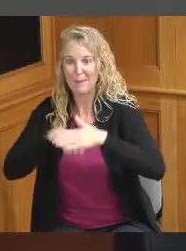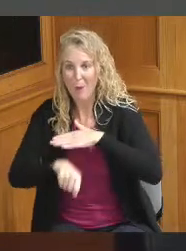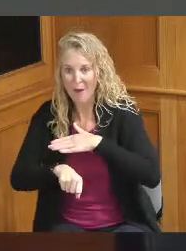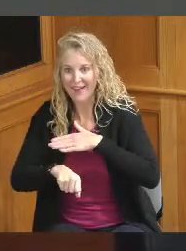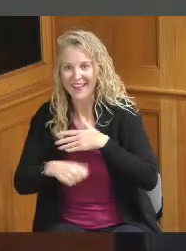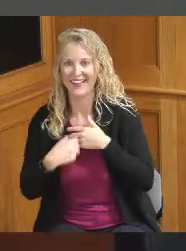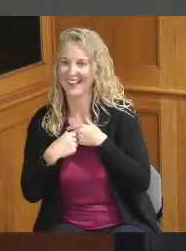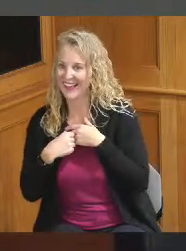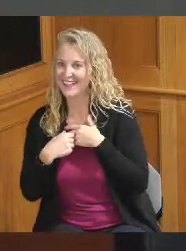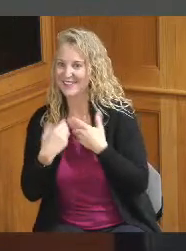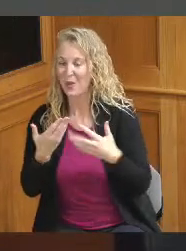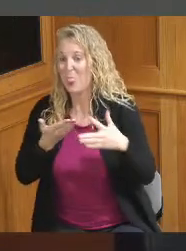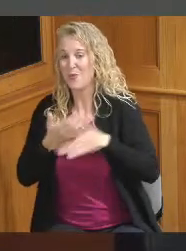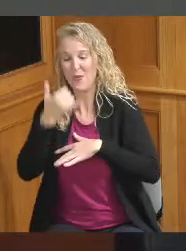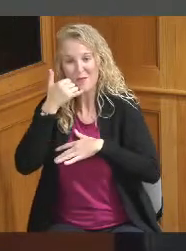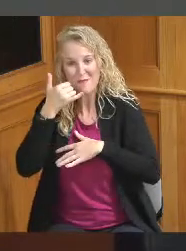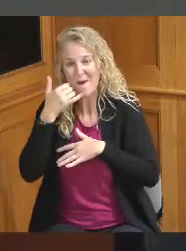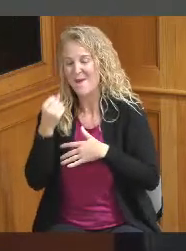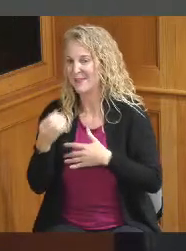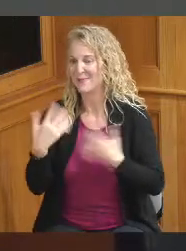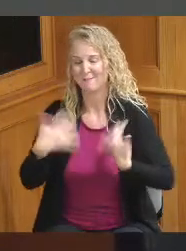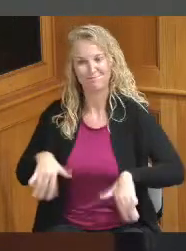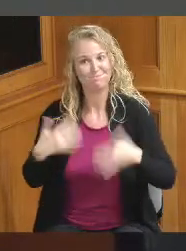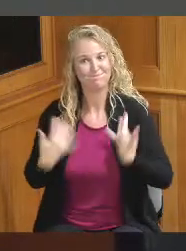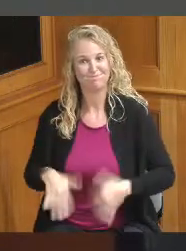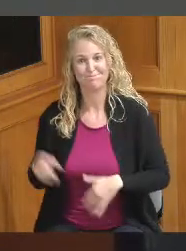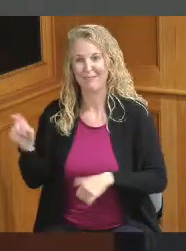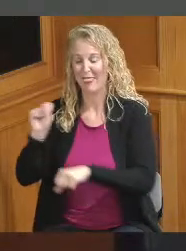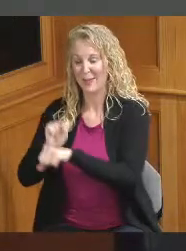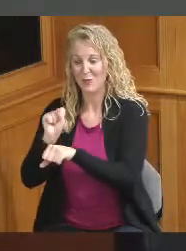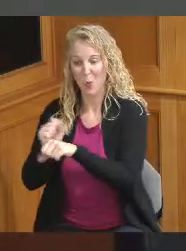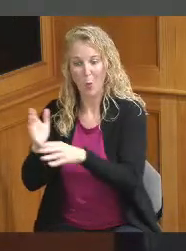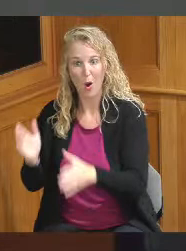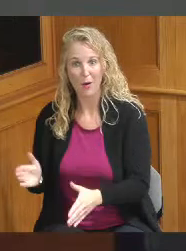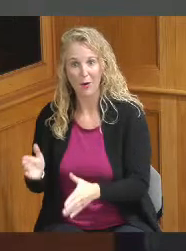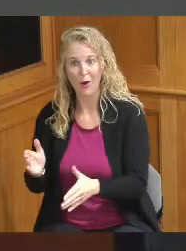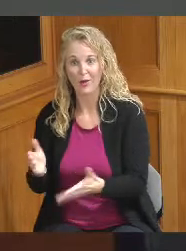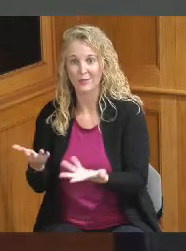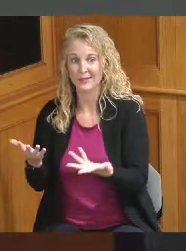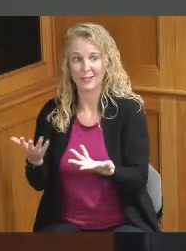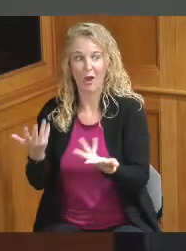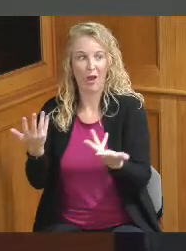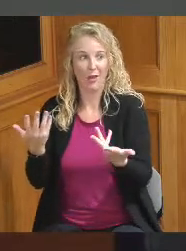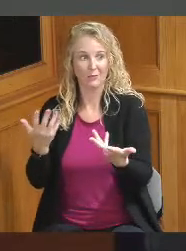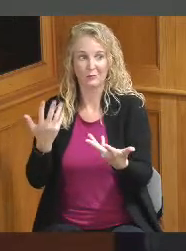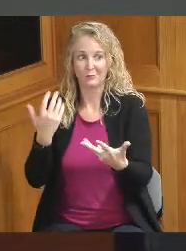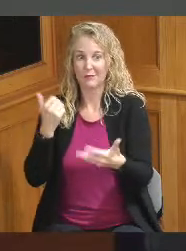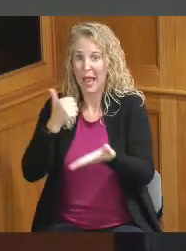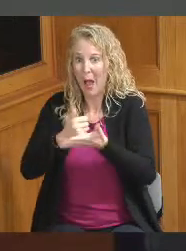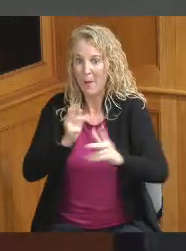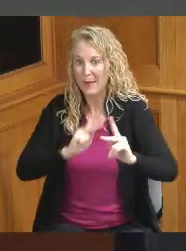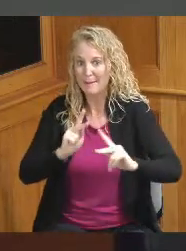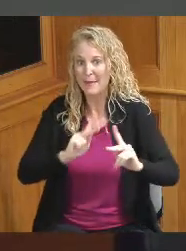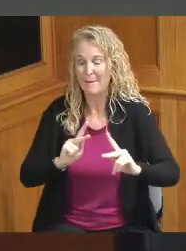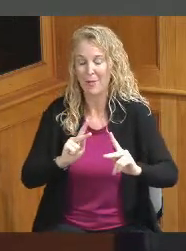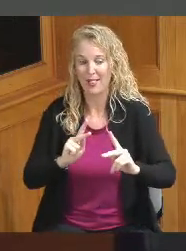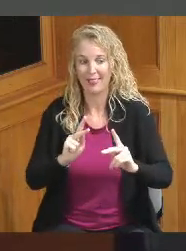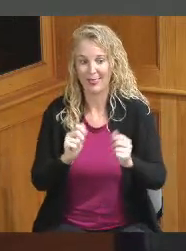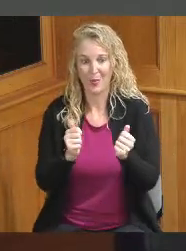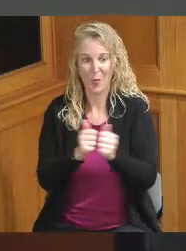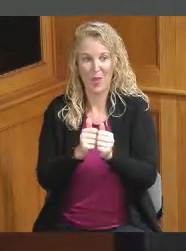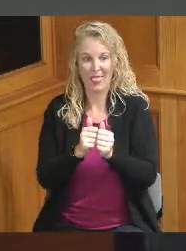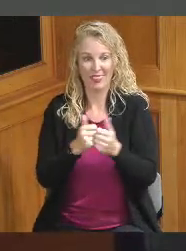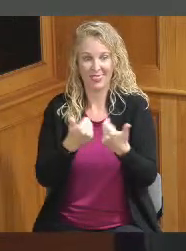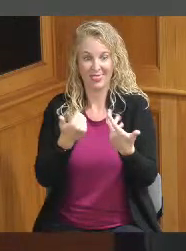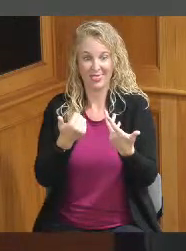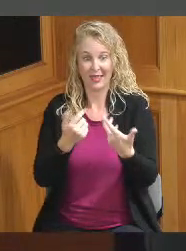Obviously there's times when these employees have to deal with people on their worst days, but not unforeseen that they're also dealing